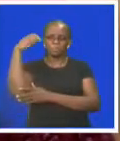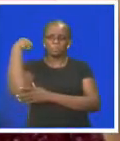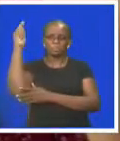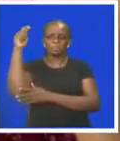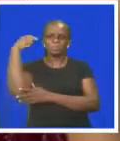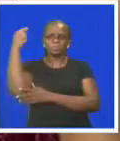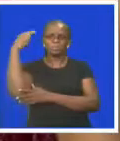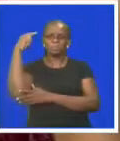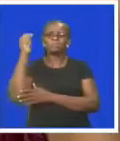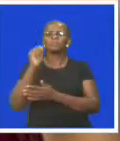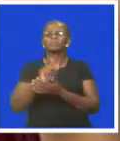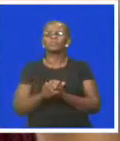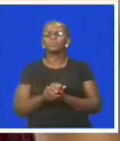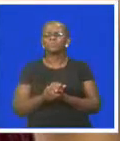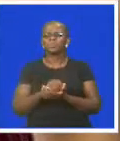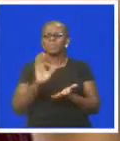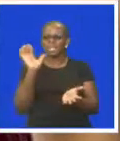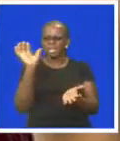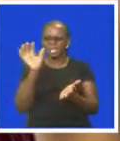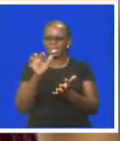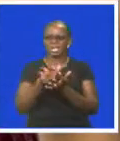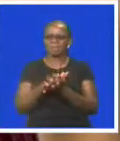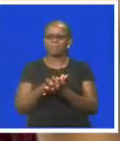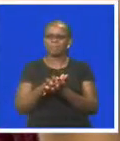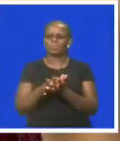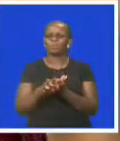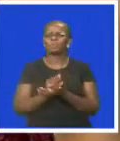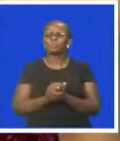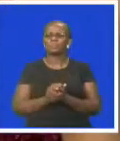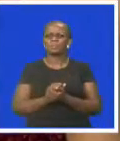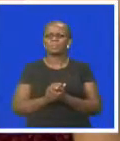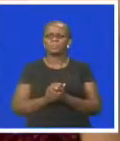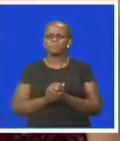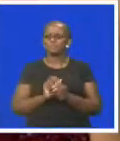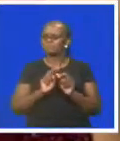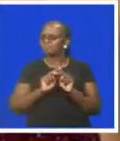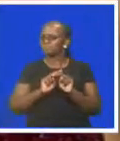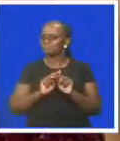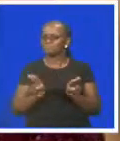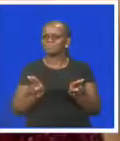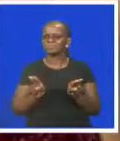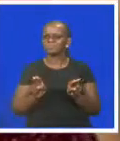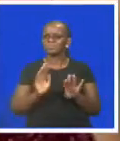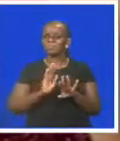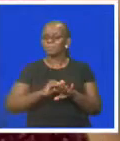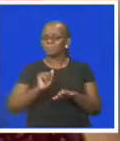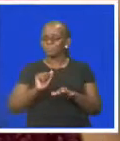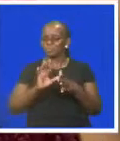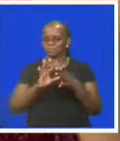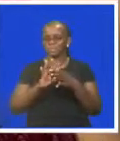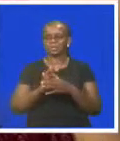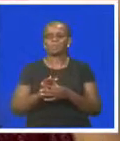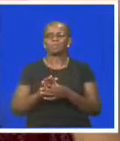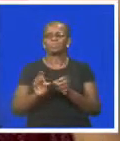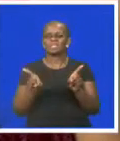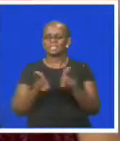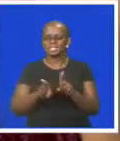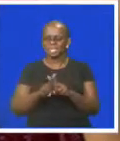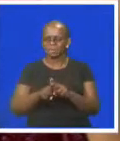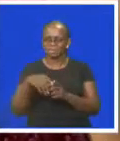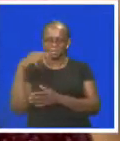animal. How about a hippo? A hippo? No, we don't keep a hippo at home. It is also a